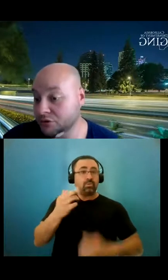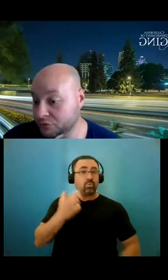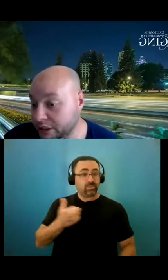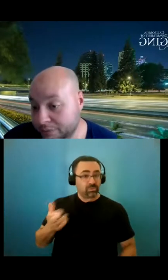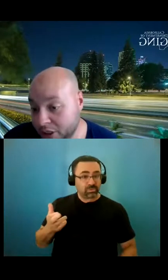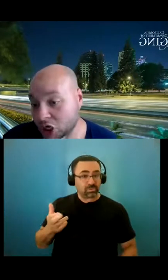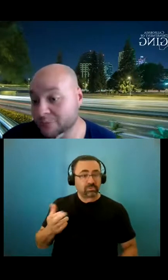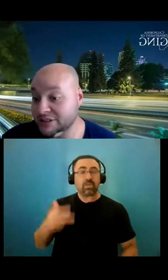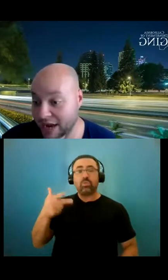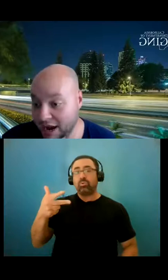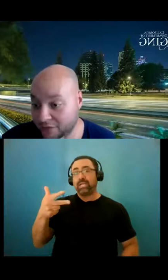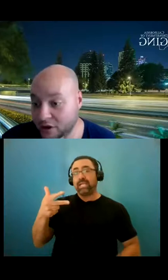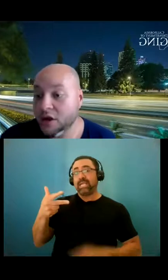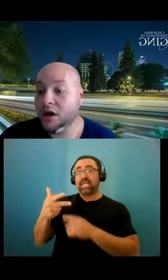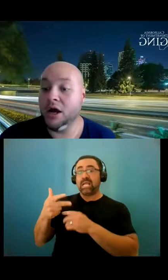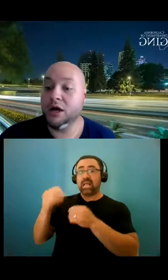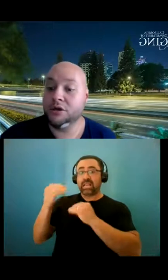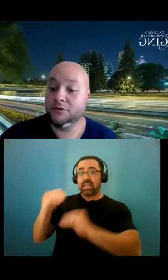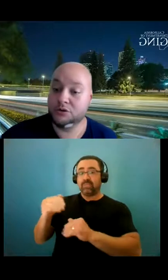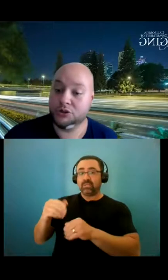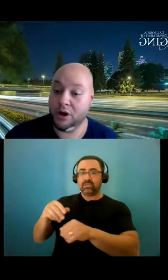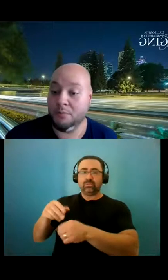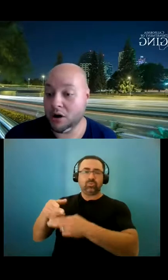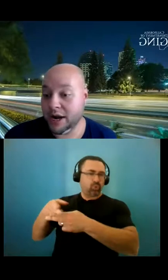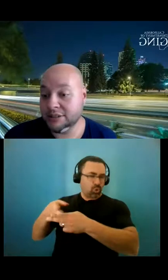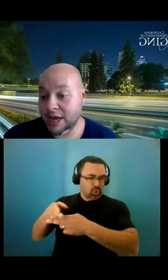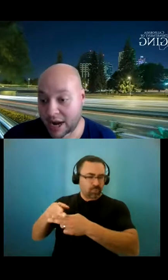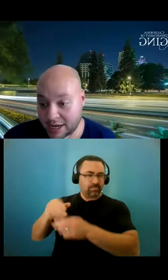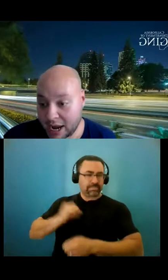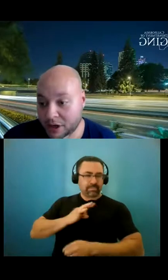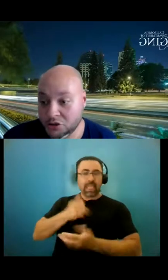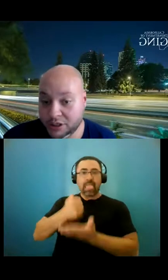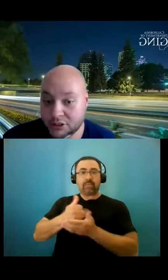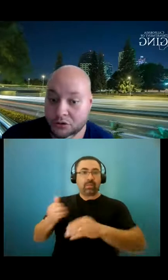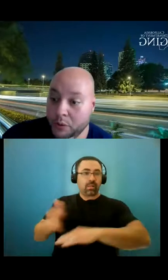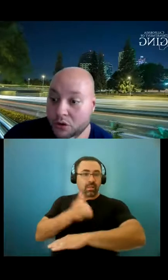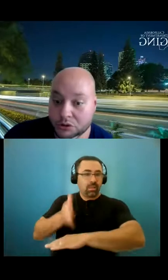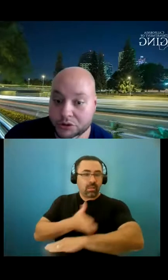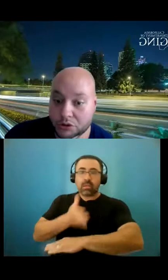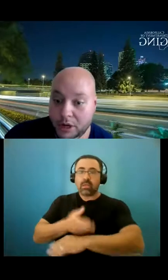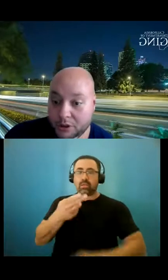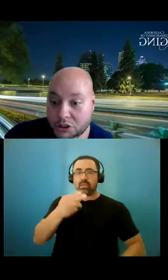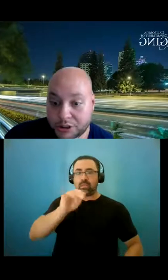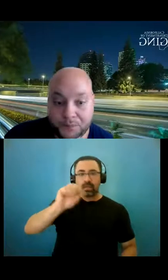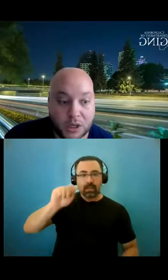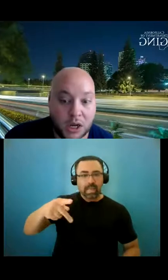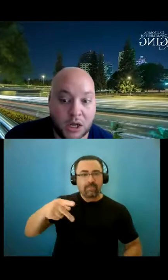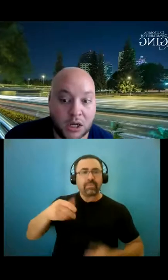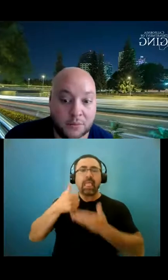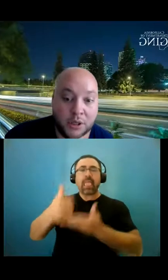as 3 limited term staff to help modernize HICAP and address the growing older adult